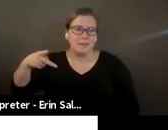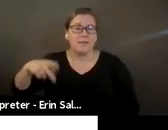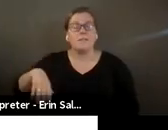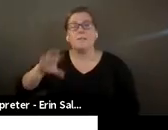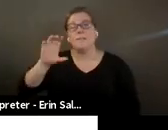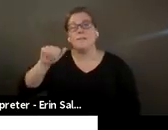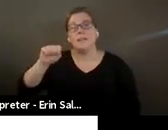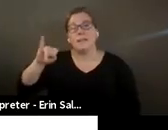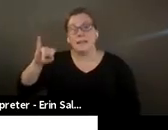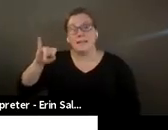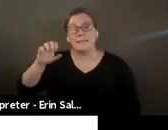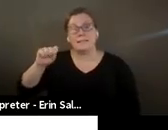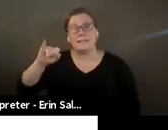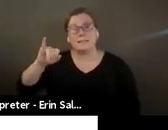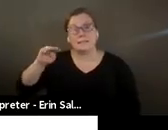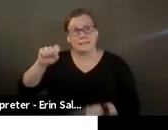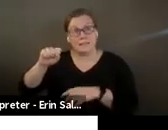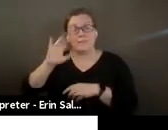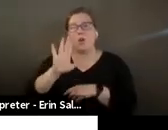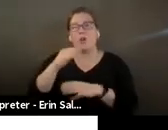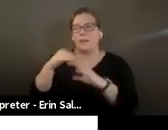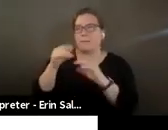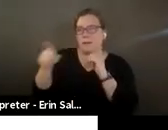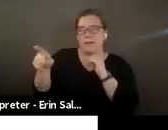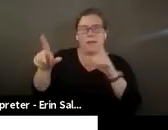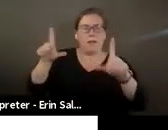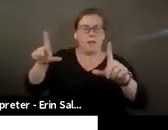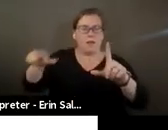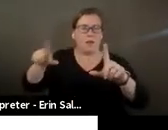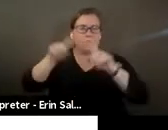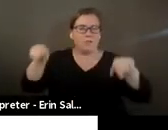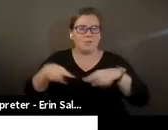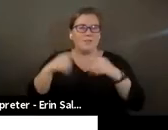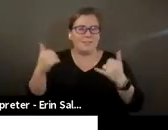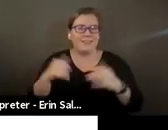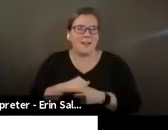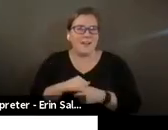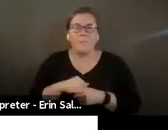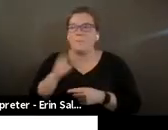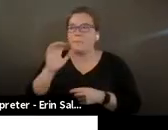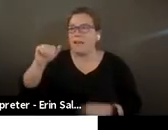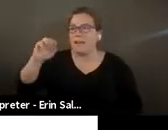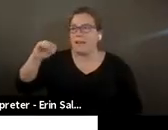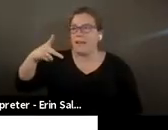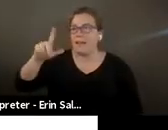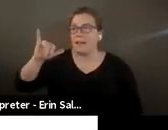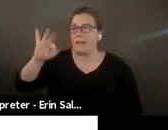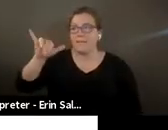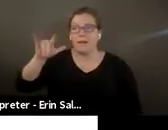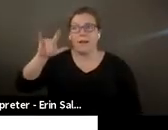Sims' email is there on the screen, and that Amplify Life email, I'm pretty sure that